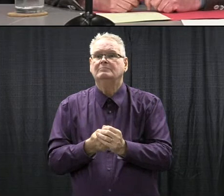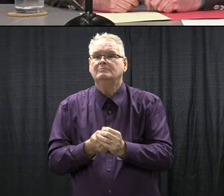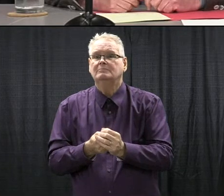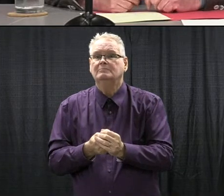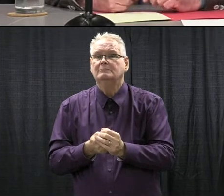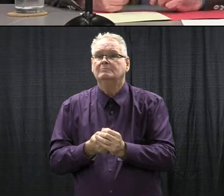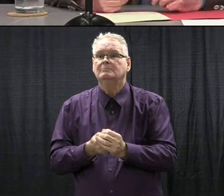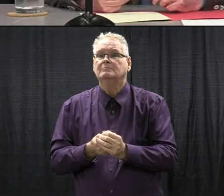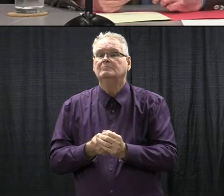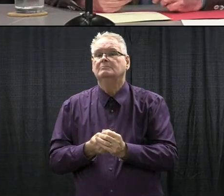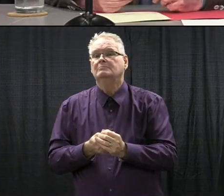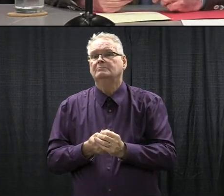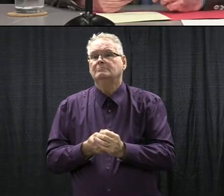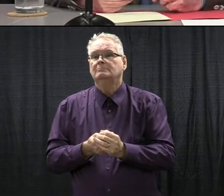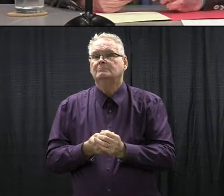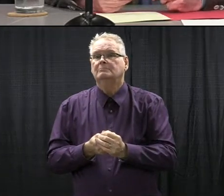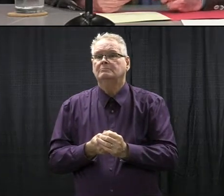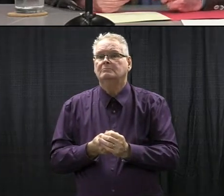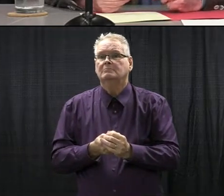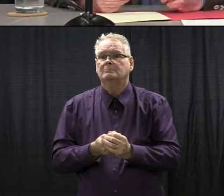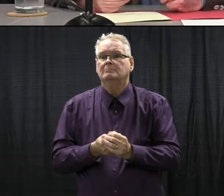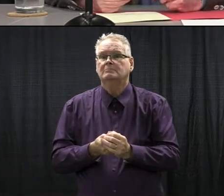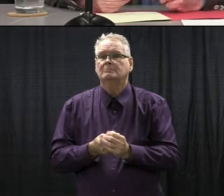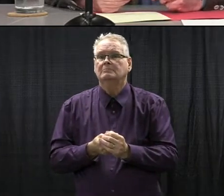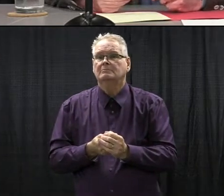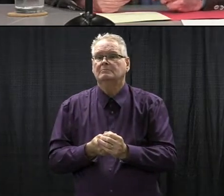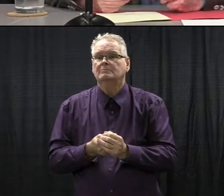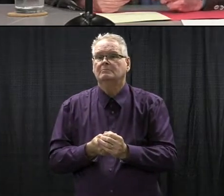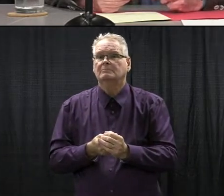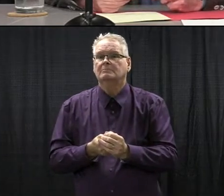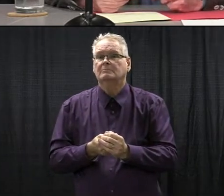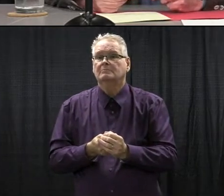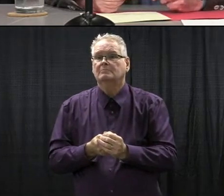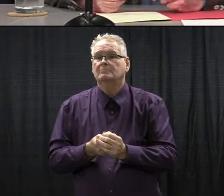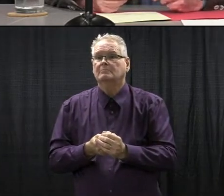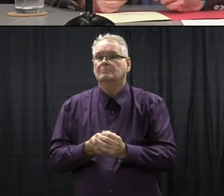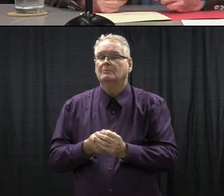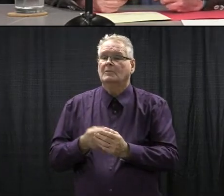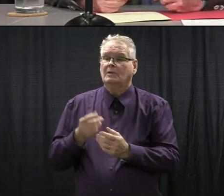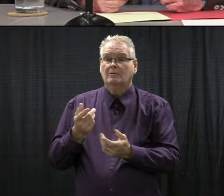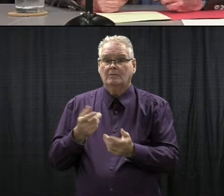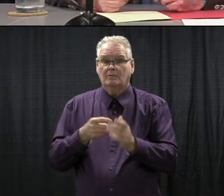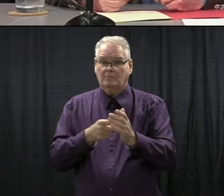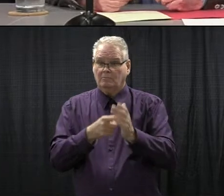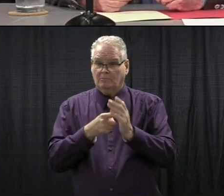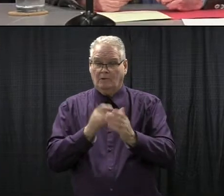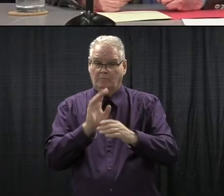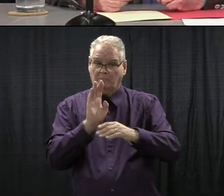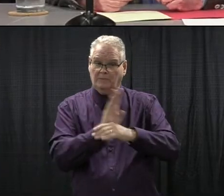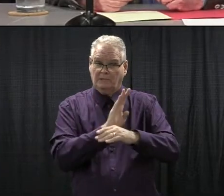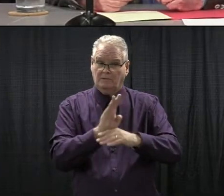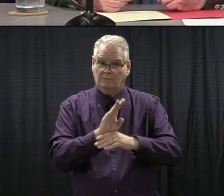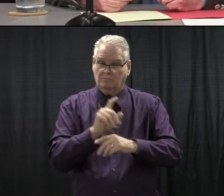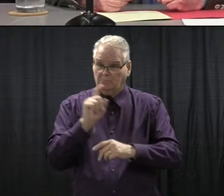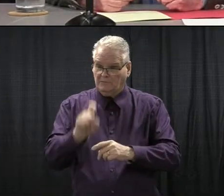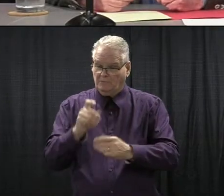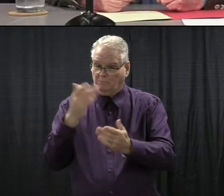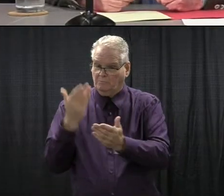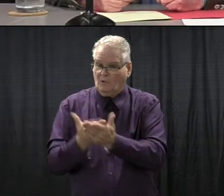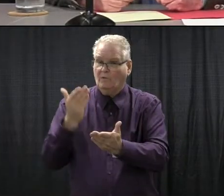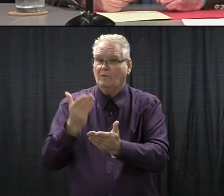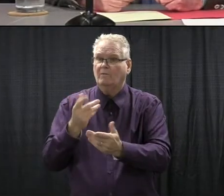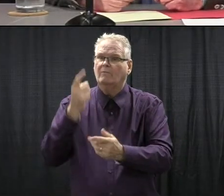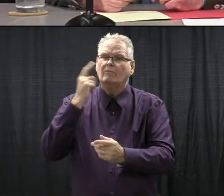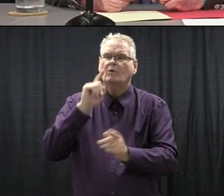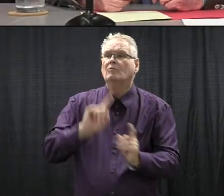them? Should businesses be able, or can they require proof of vaccination in order to decide